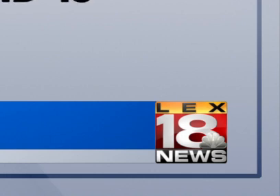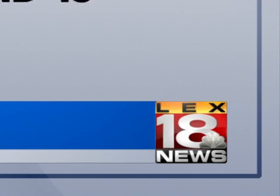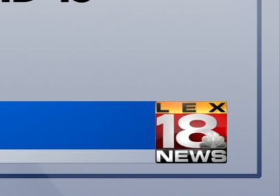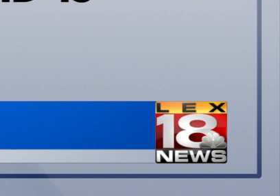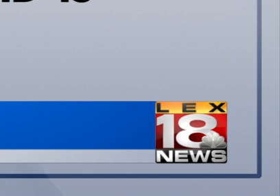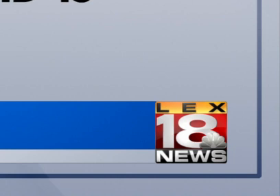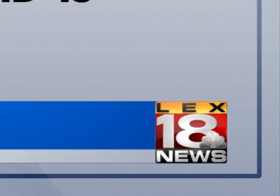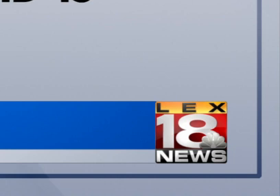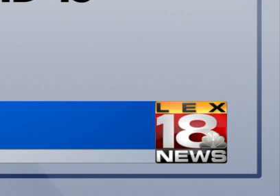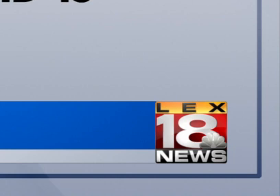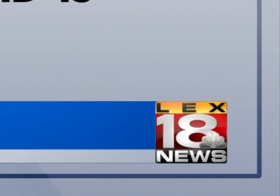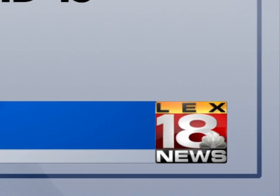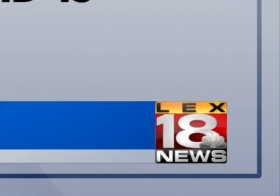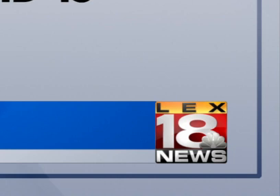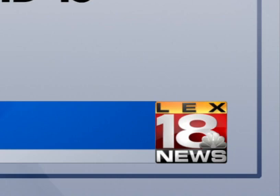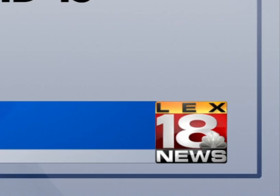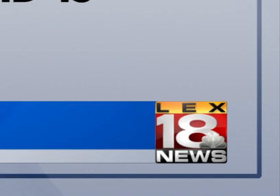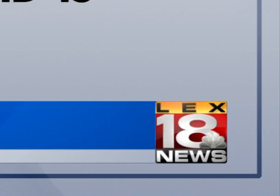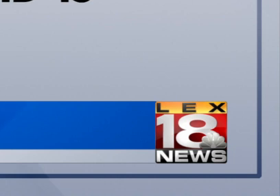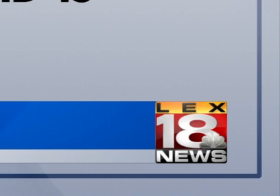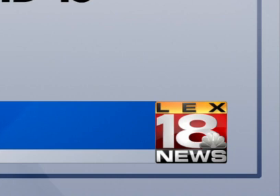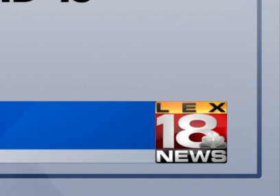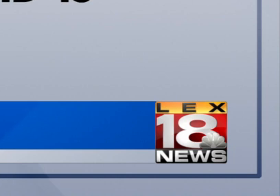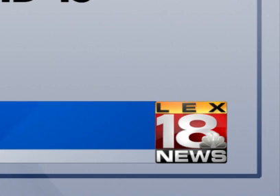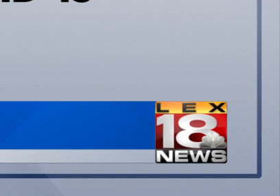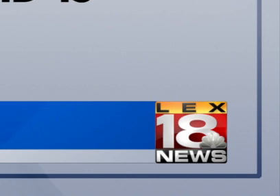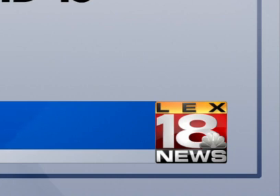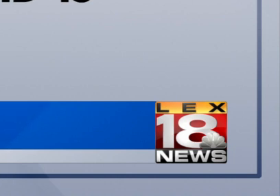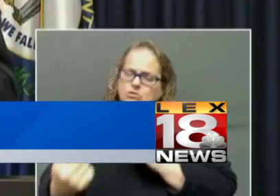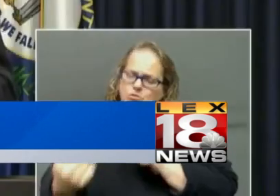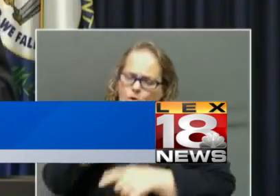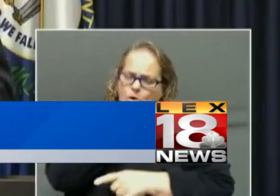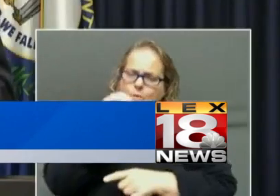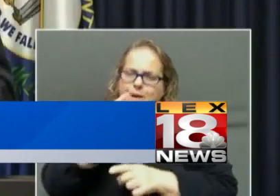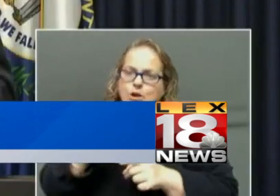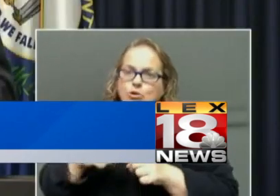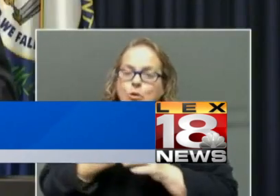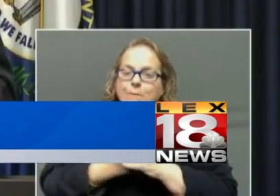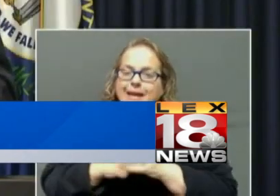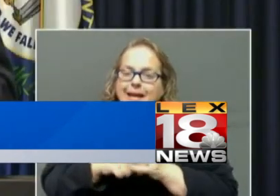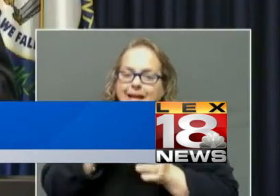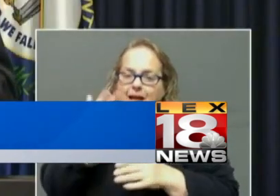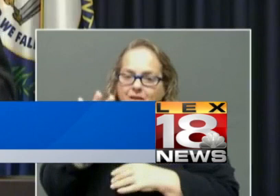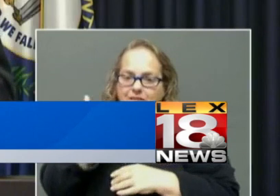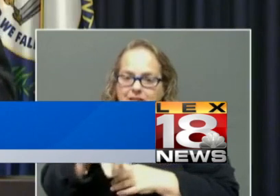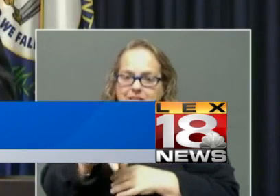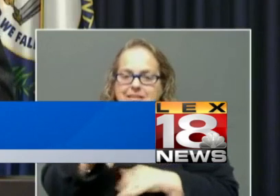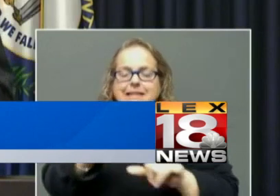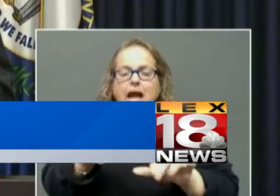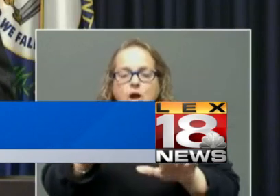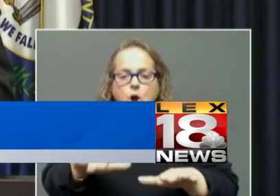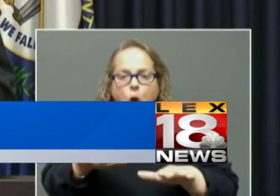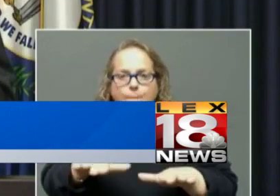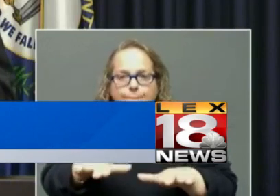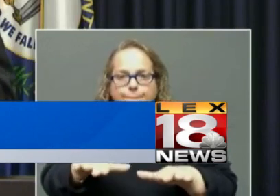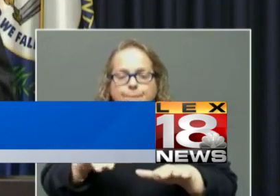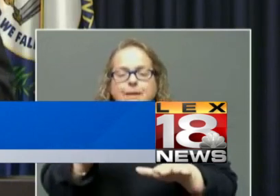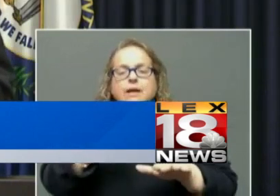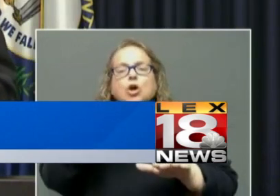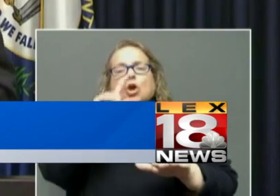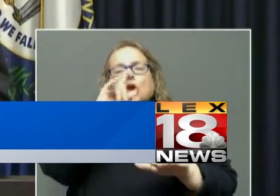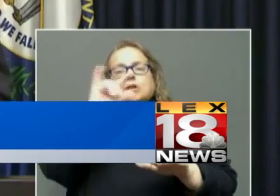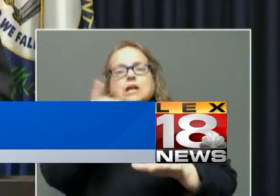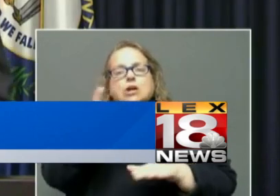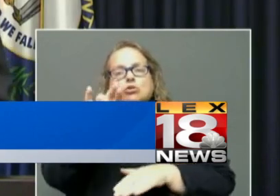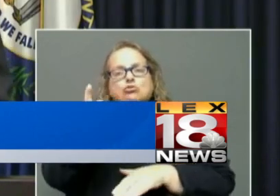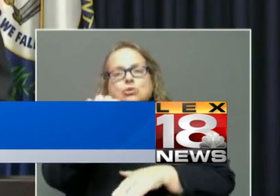1 in 558 chance of dying from COVID. Stay calm. It looks like the risk here is very,